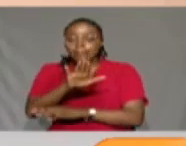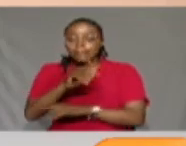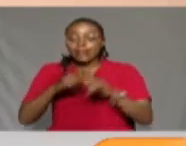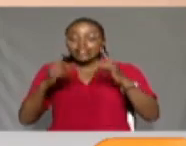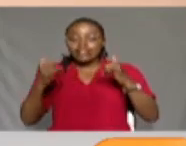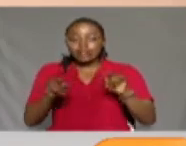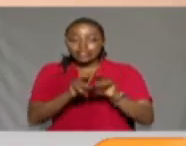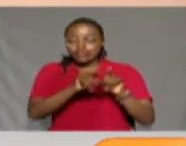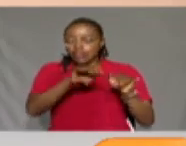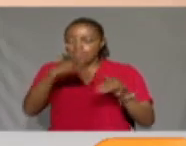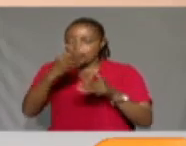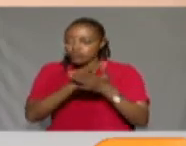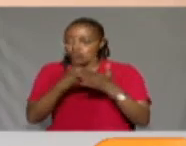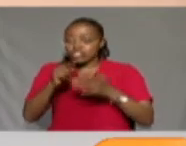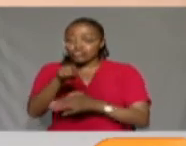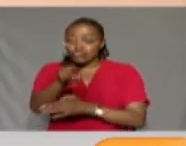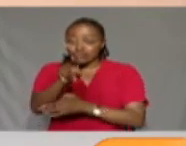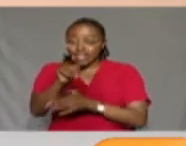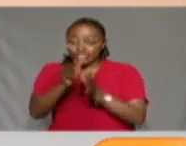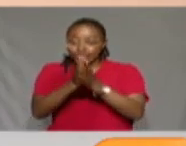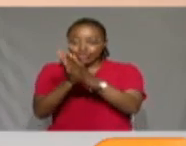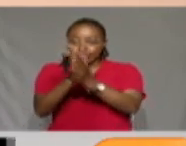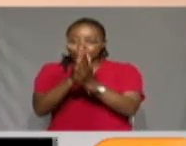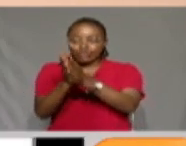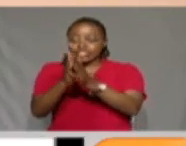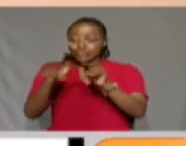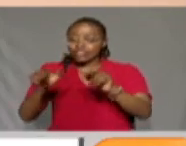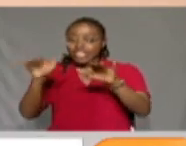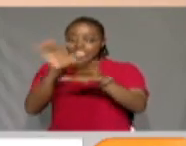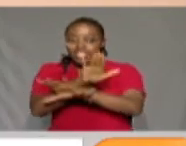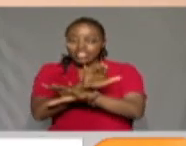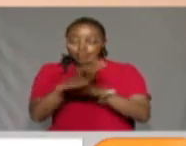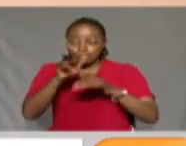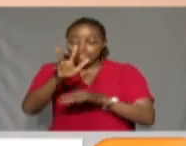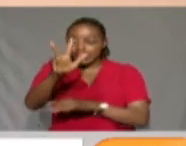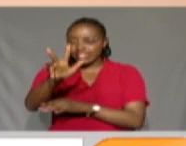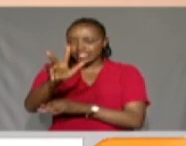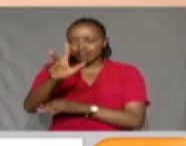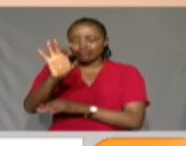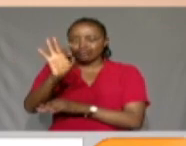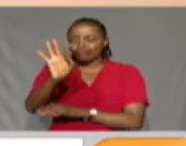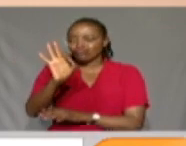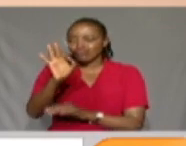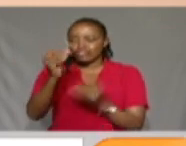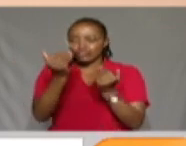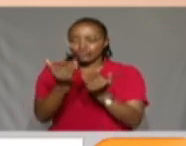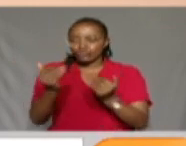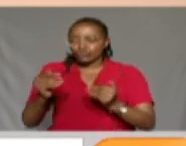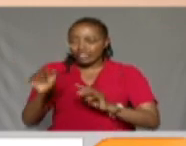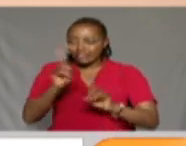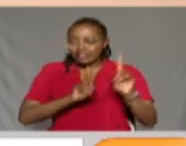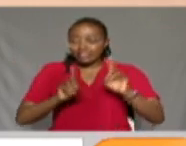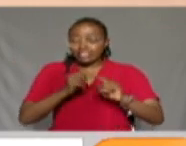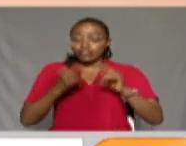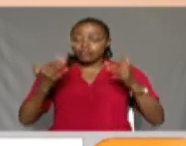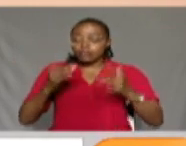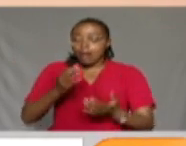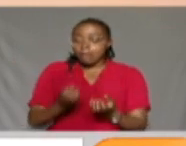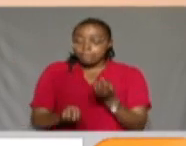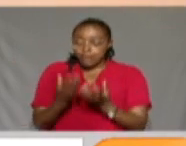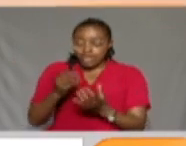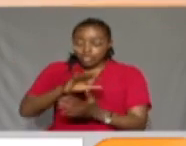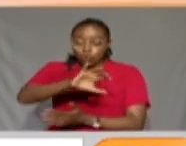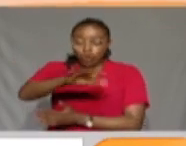time onto our weekly feature, Your Story. And on Your Story tonight, we feature three remarkable kid dancers from